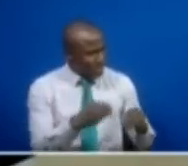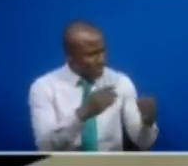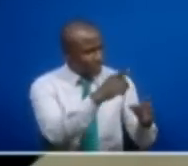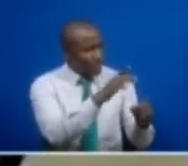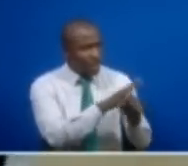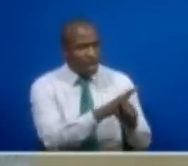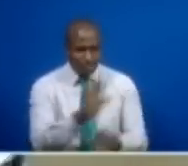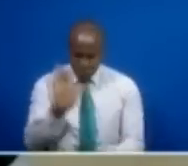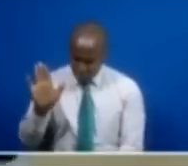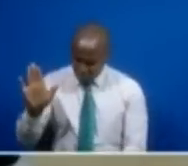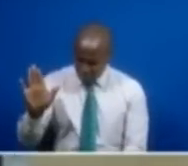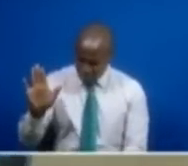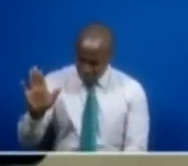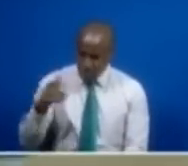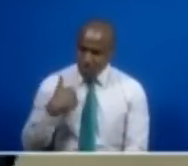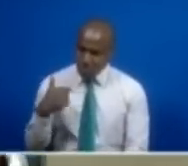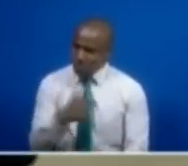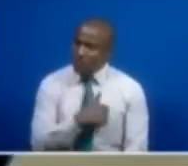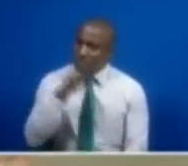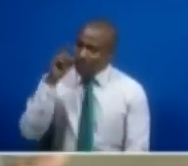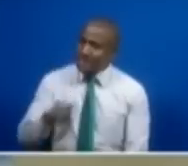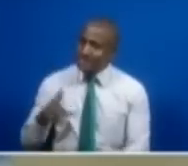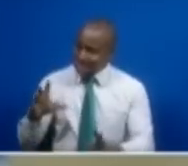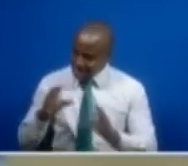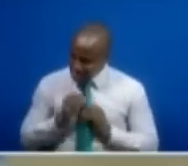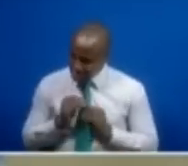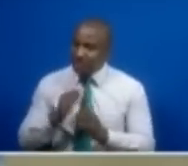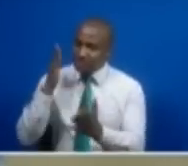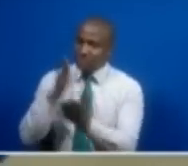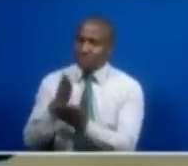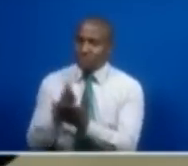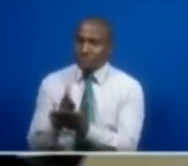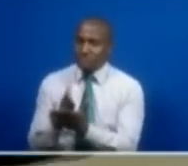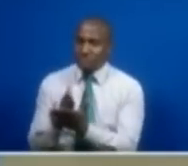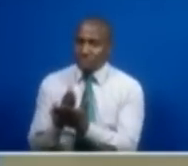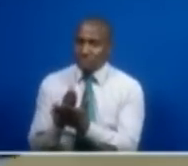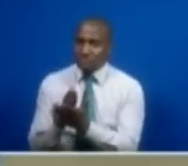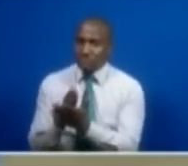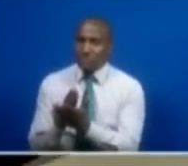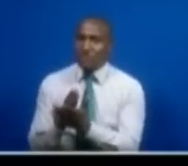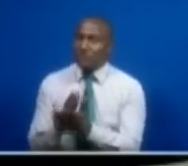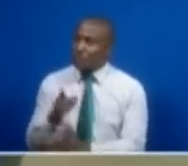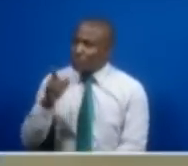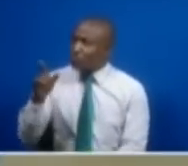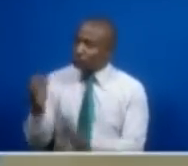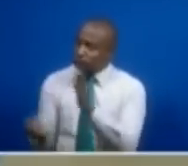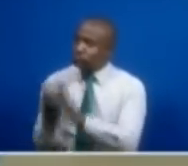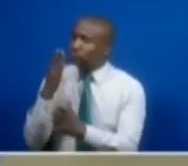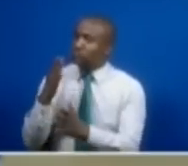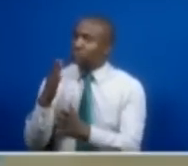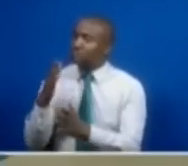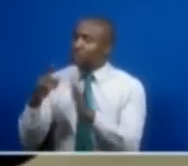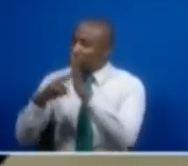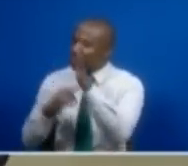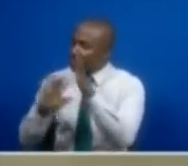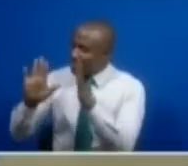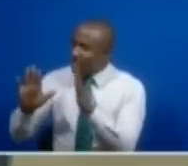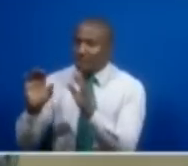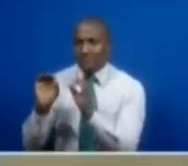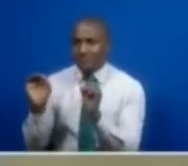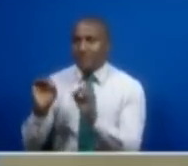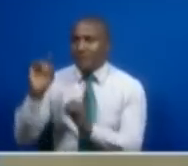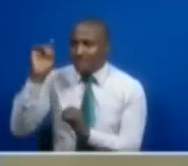please. We must admit facts. You are not entitled to your set of facts. True. So we must admit